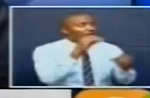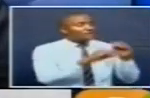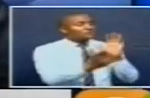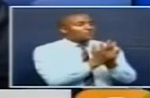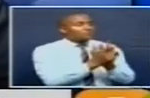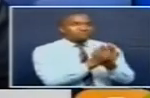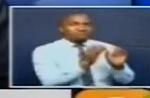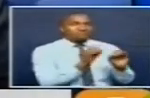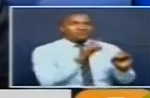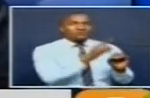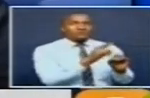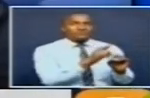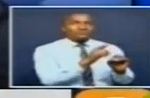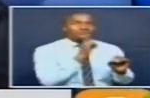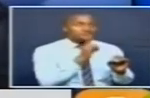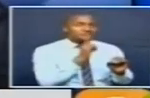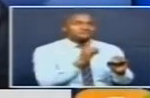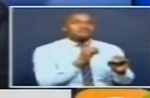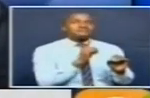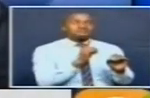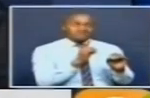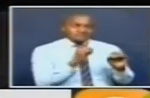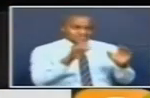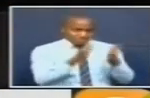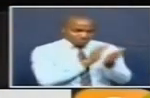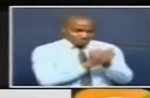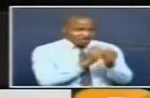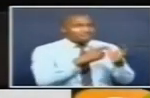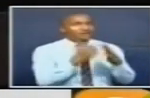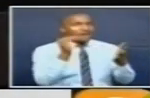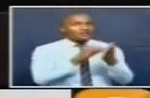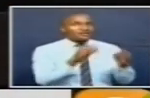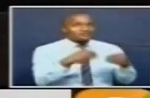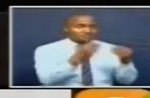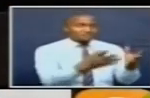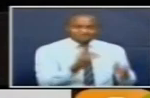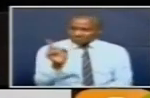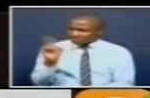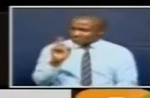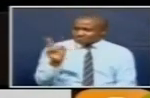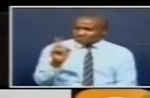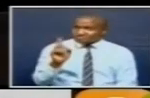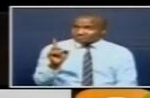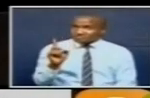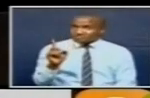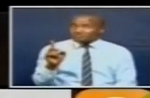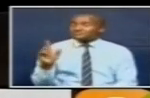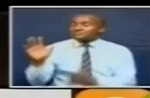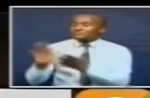restricted tendering, which was again awarded to Al Ghurair, isn't it? No, it wasn't awarded. It was terminated before even the evaluation was